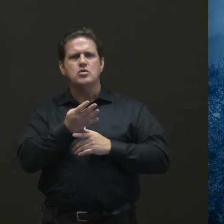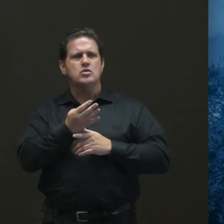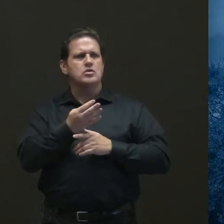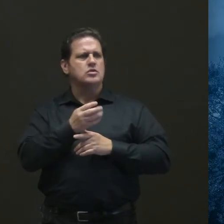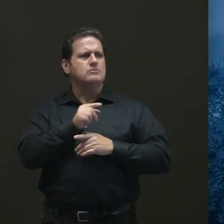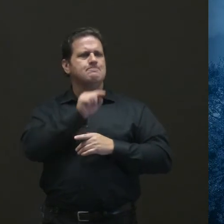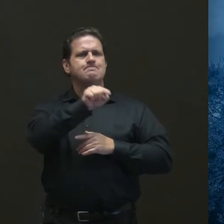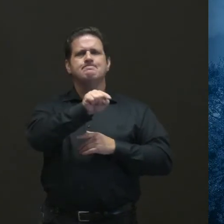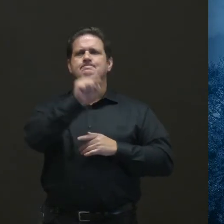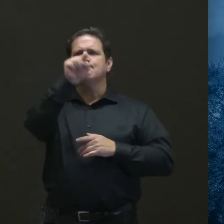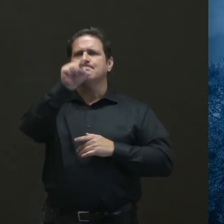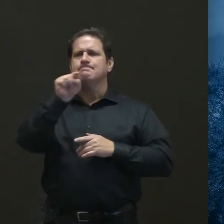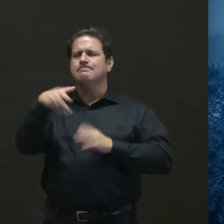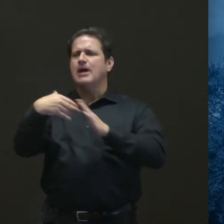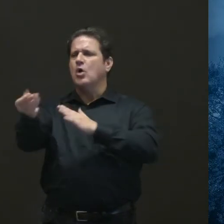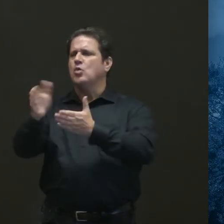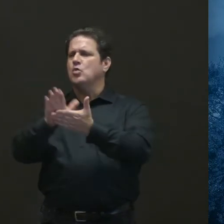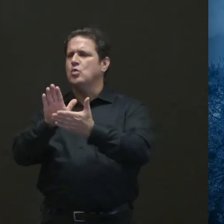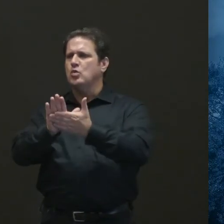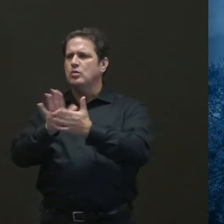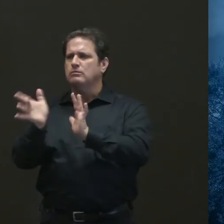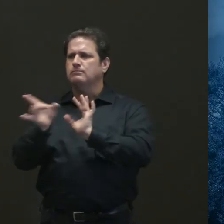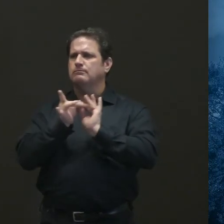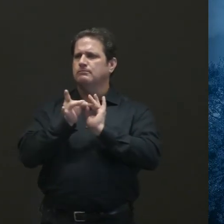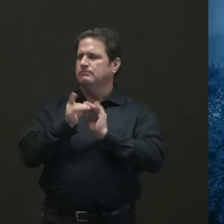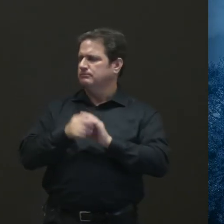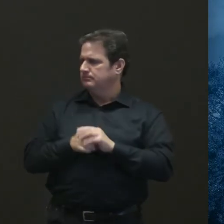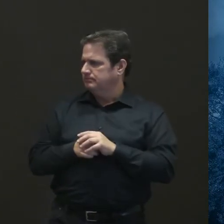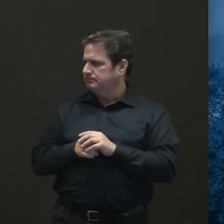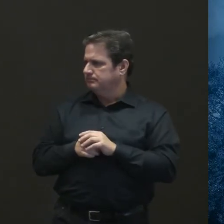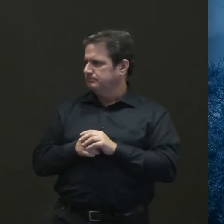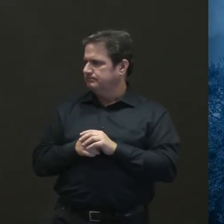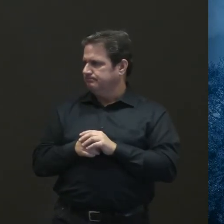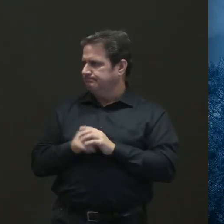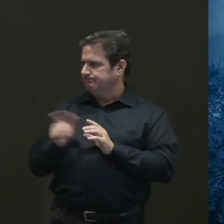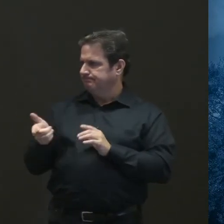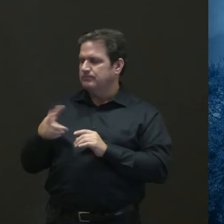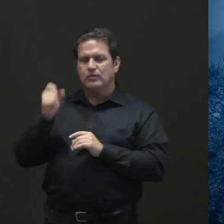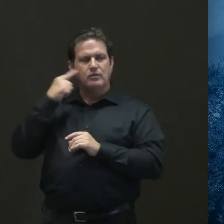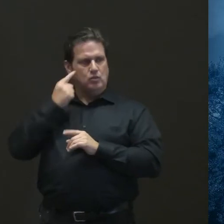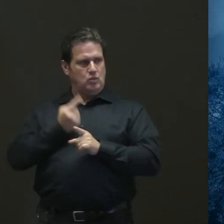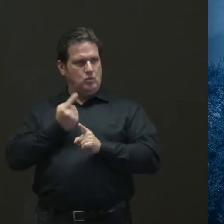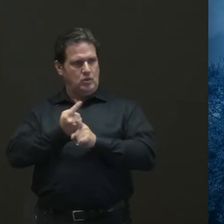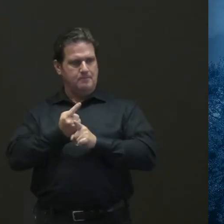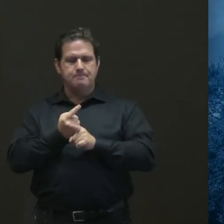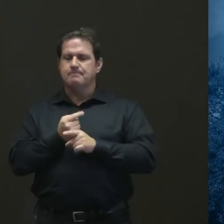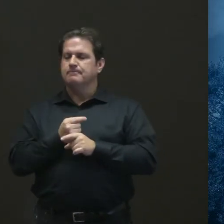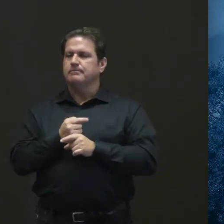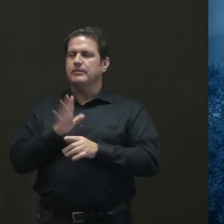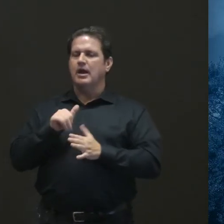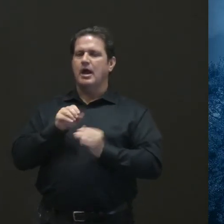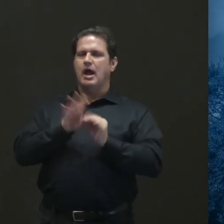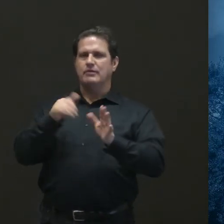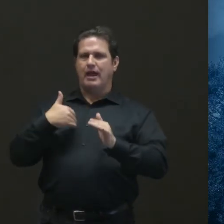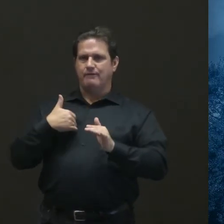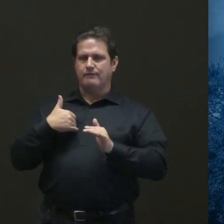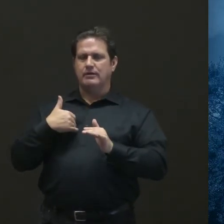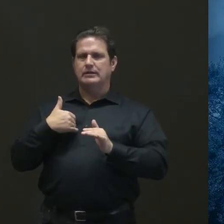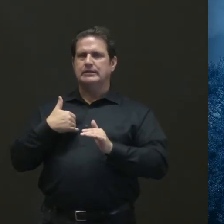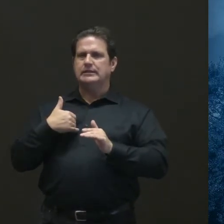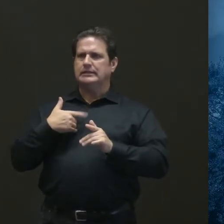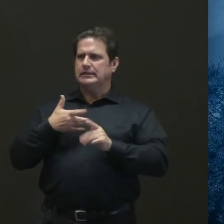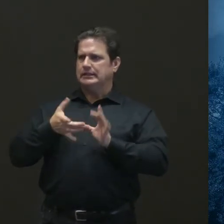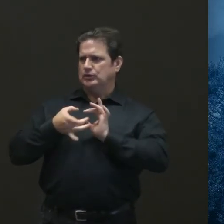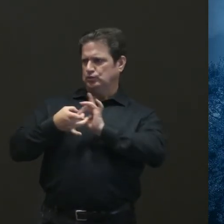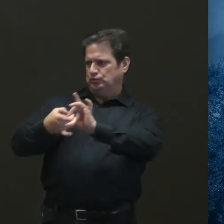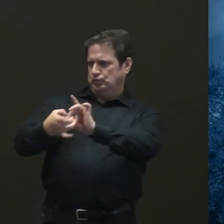transmission that happens outside of the school environment. Governor, you're correct. So obviously we've had intense coordination